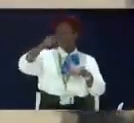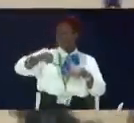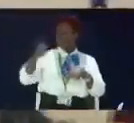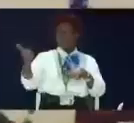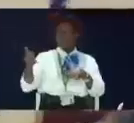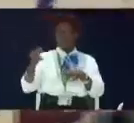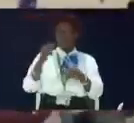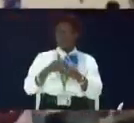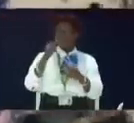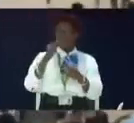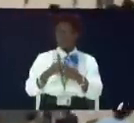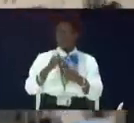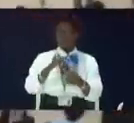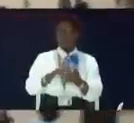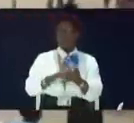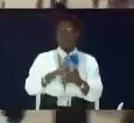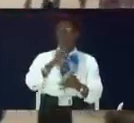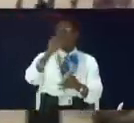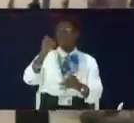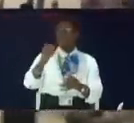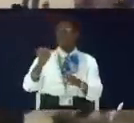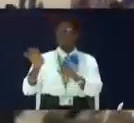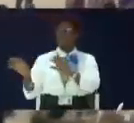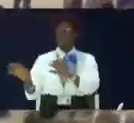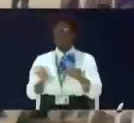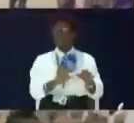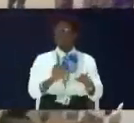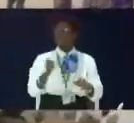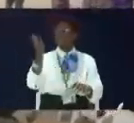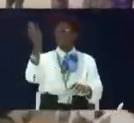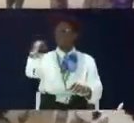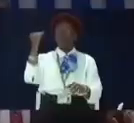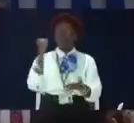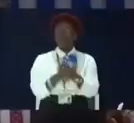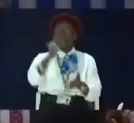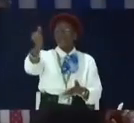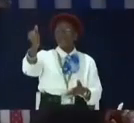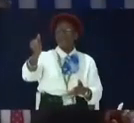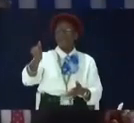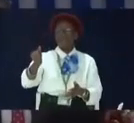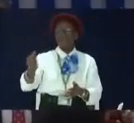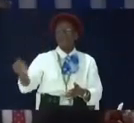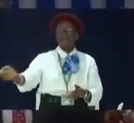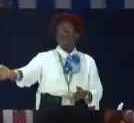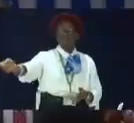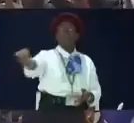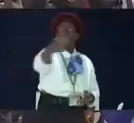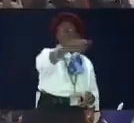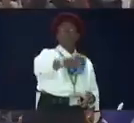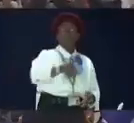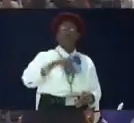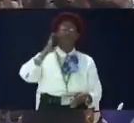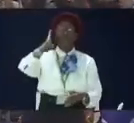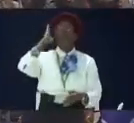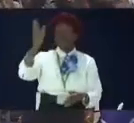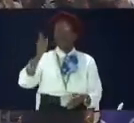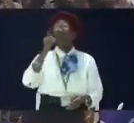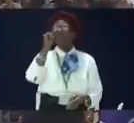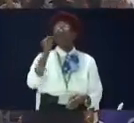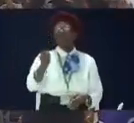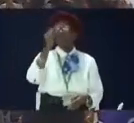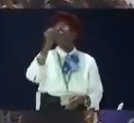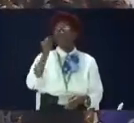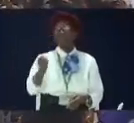tó ju gbogbo orúkọ lọ, àṣẹ ti gùn. You will testify.